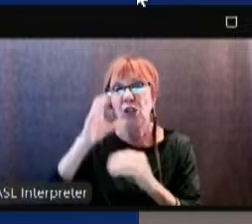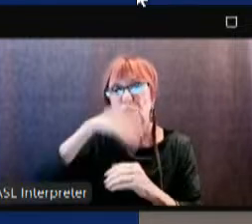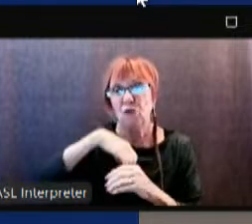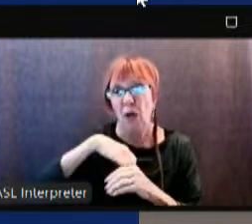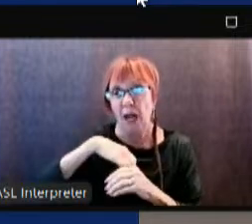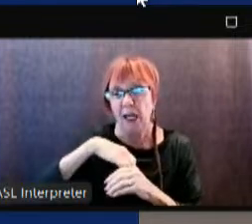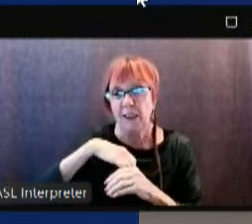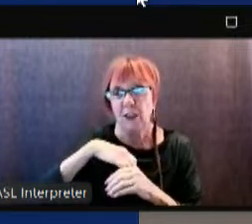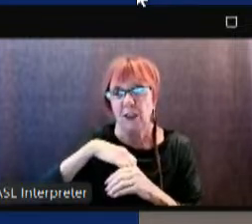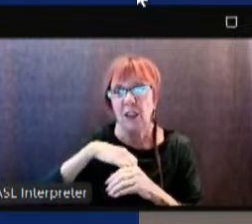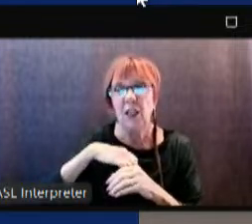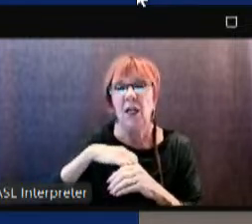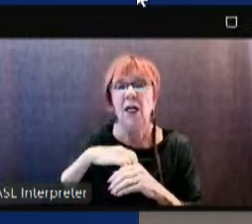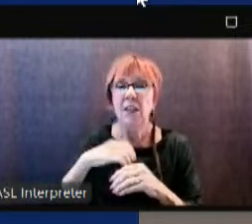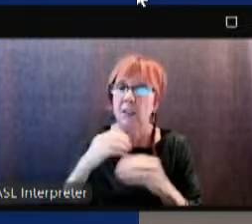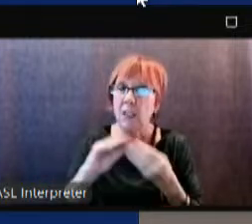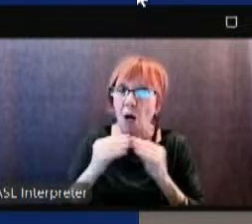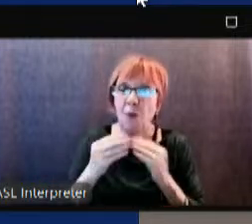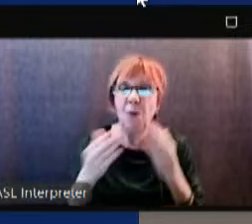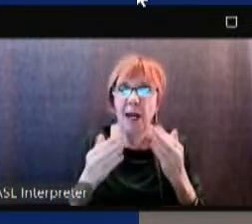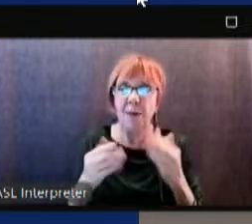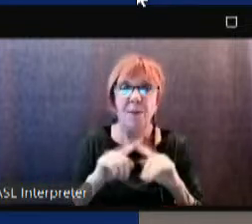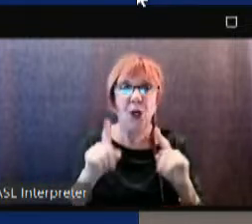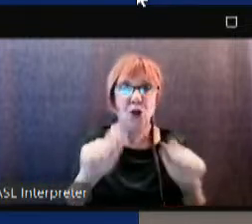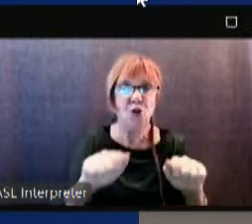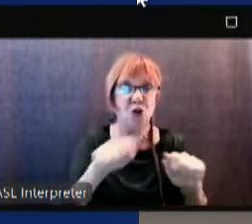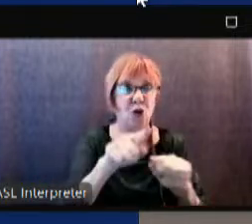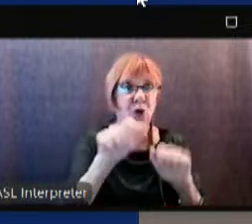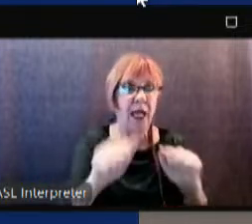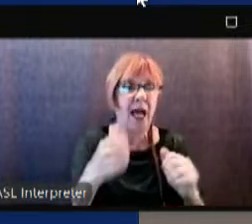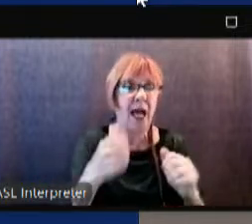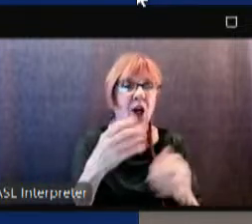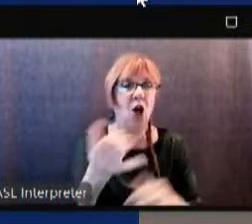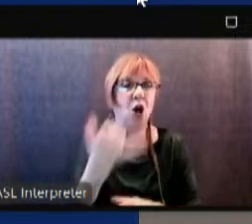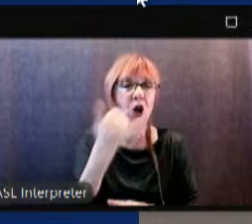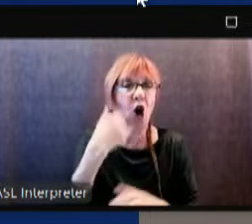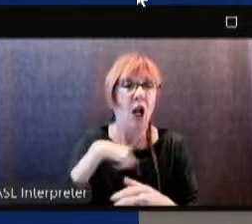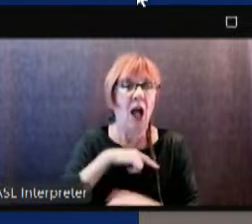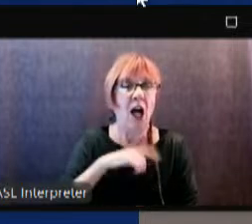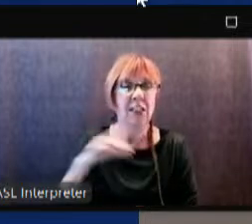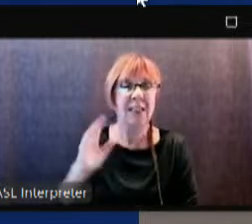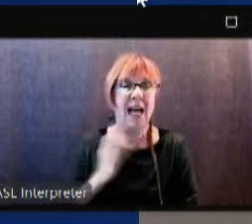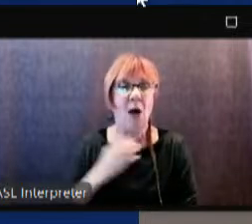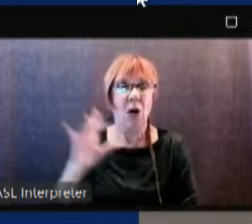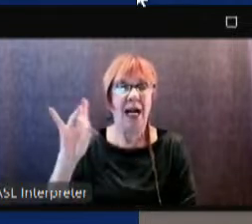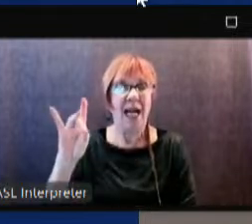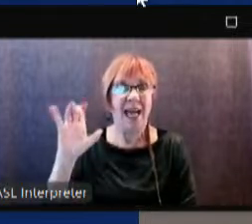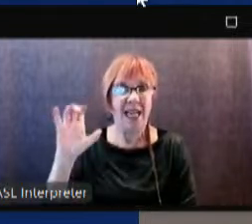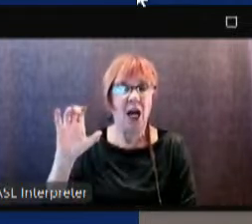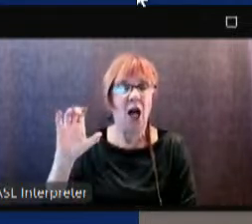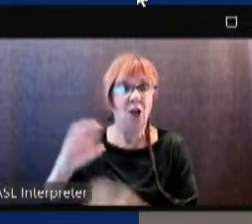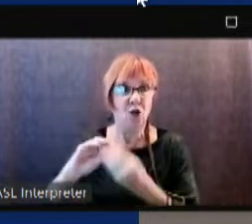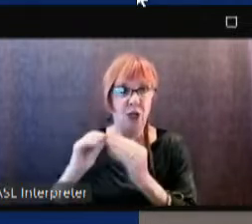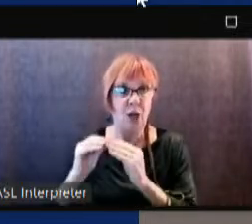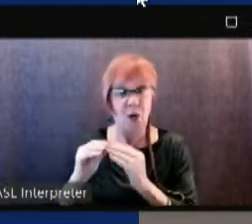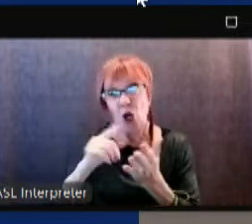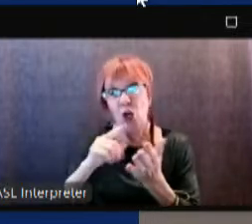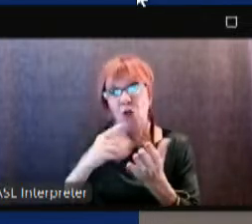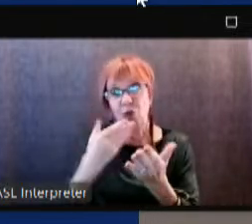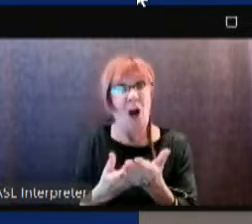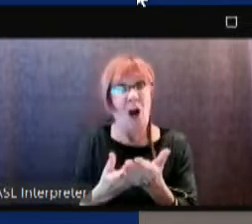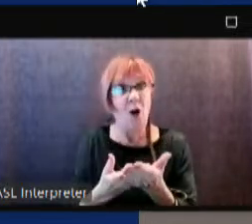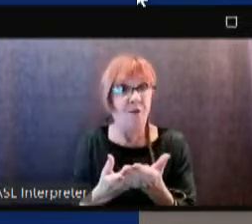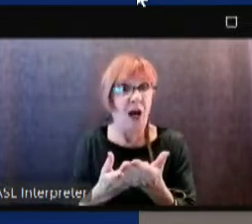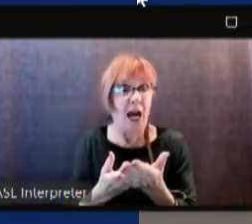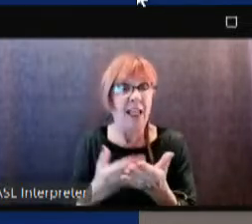free to call back our 800 number to verify that this is indeed a legitimate inspection. But you know, to apply for